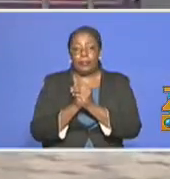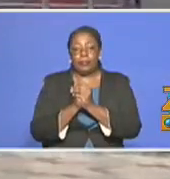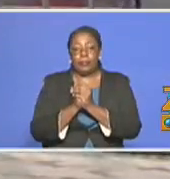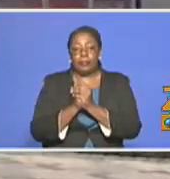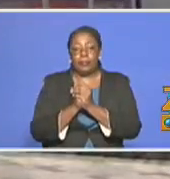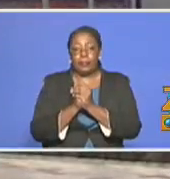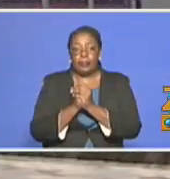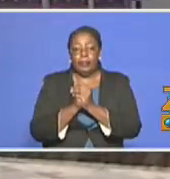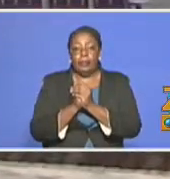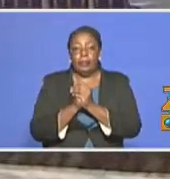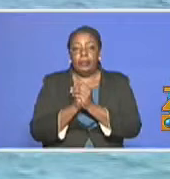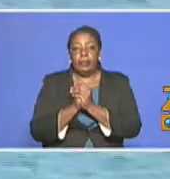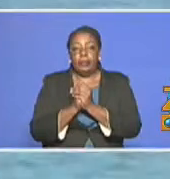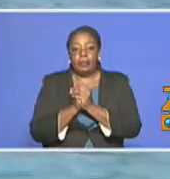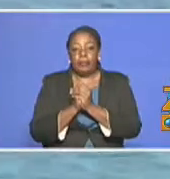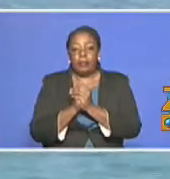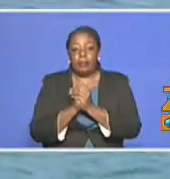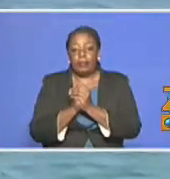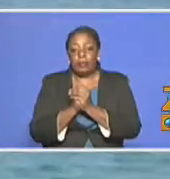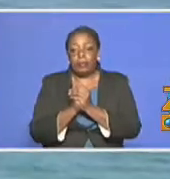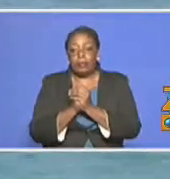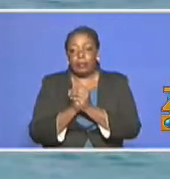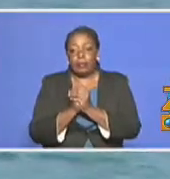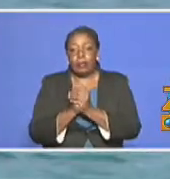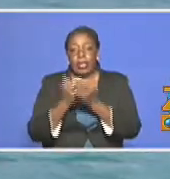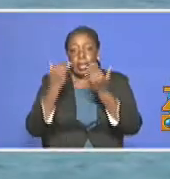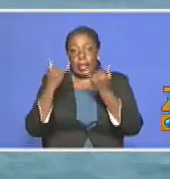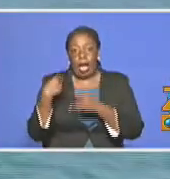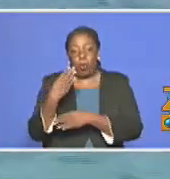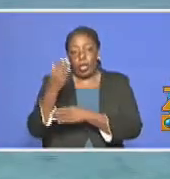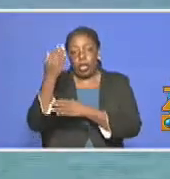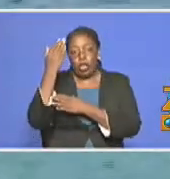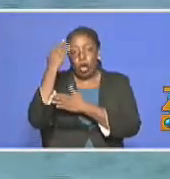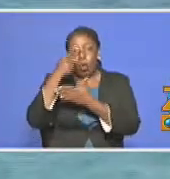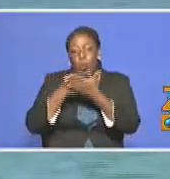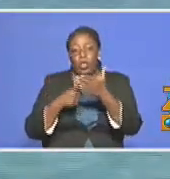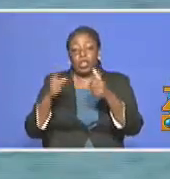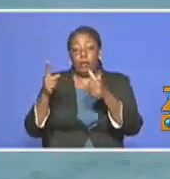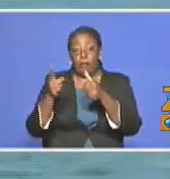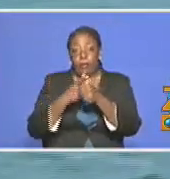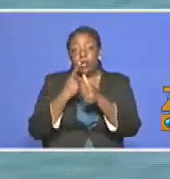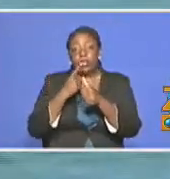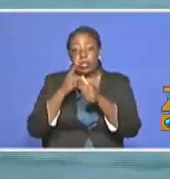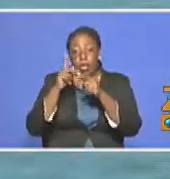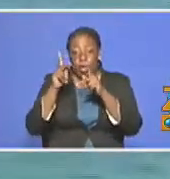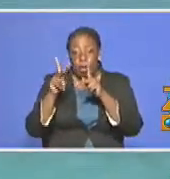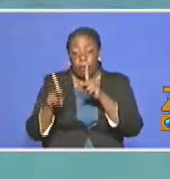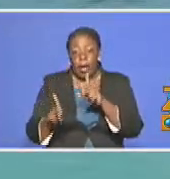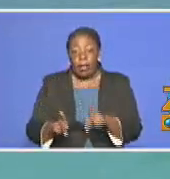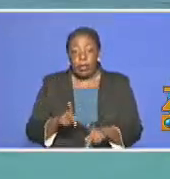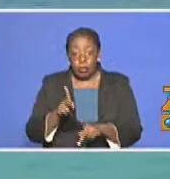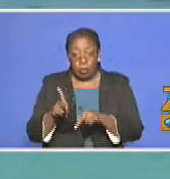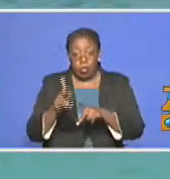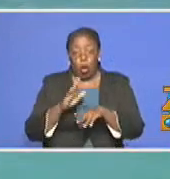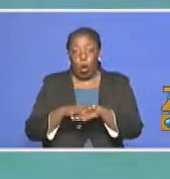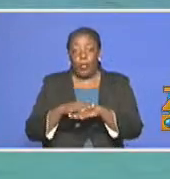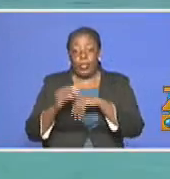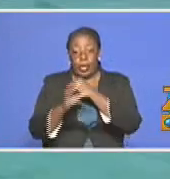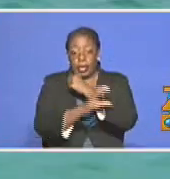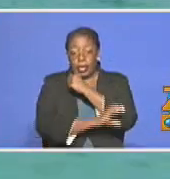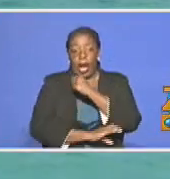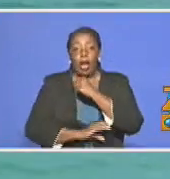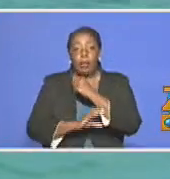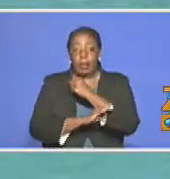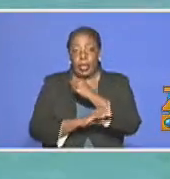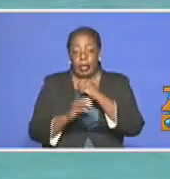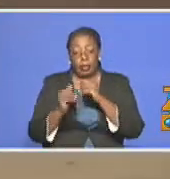ZNS Network News. Well, we now know more about what the first passengers aboard the Royal Caribbean Cruise Line, a venture of the